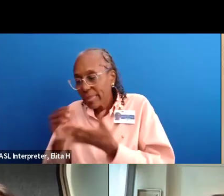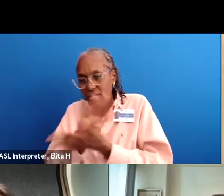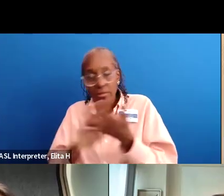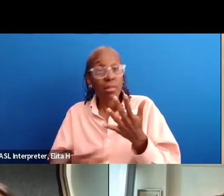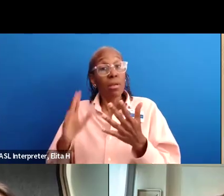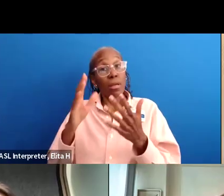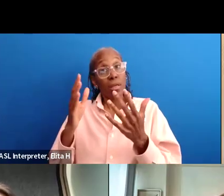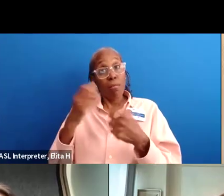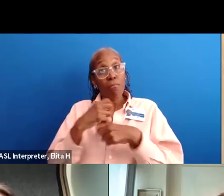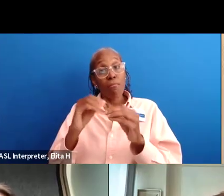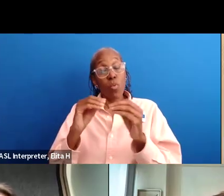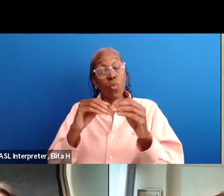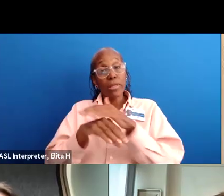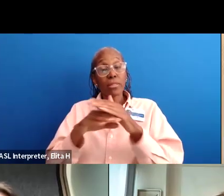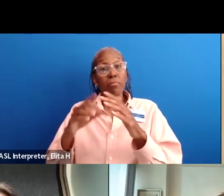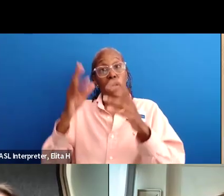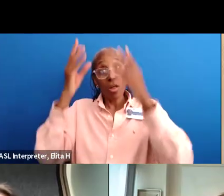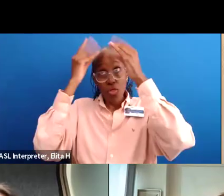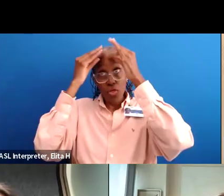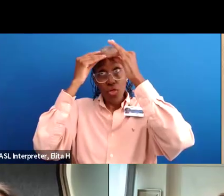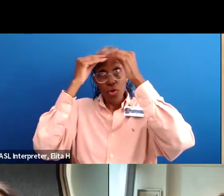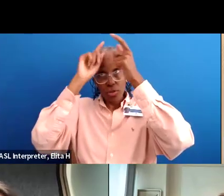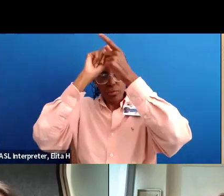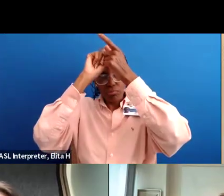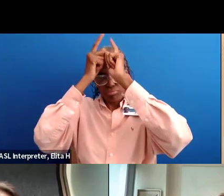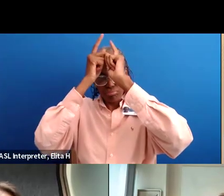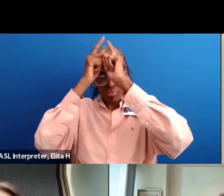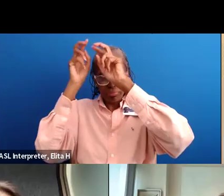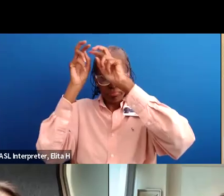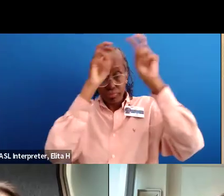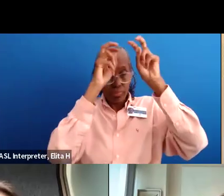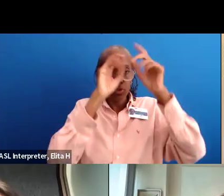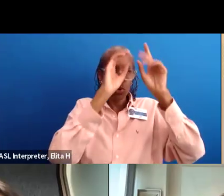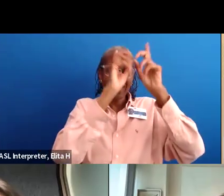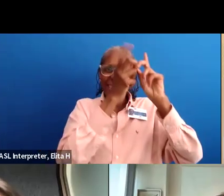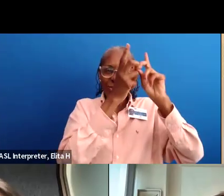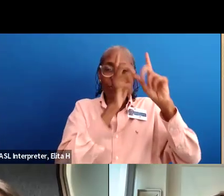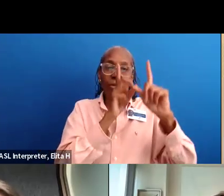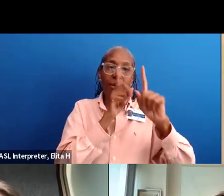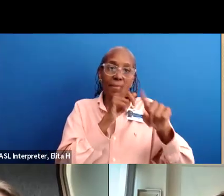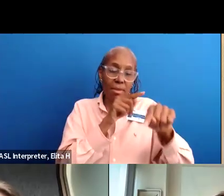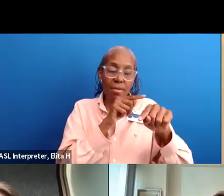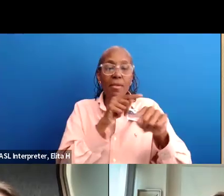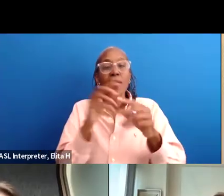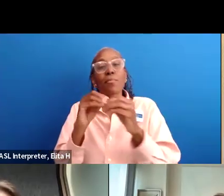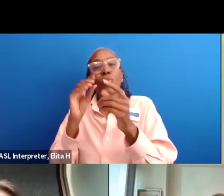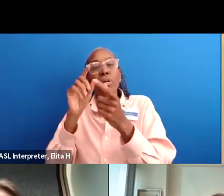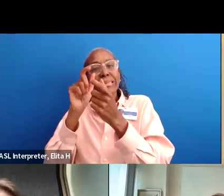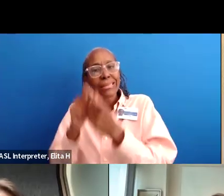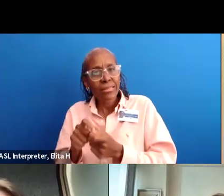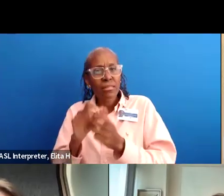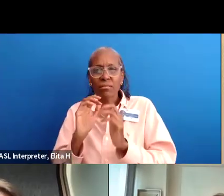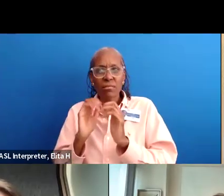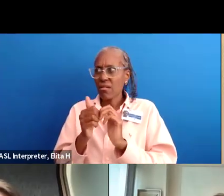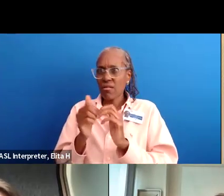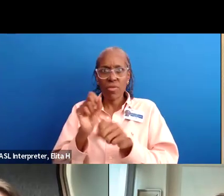more accessible by translating thoughts directly into digital commands. And I'll just get into a little bit more detail into how that